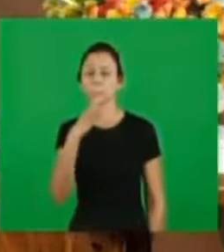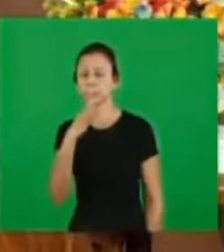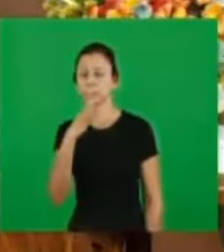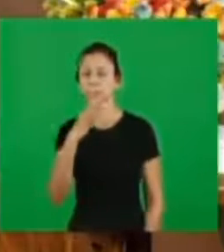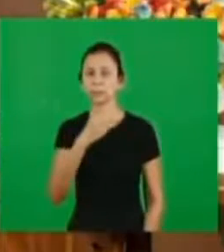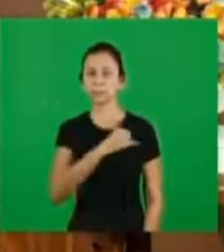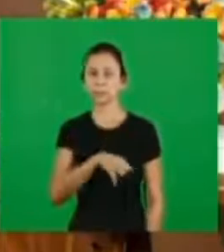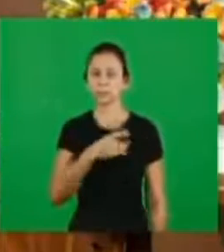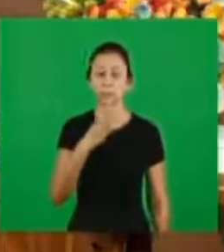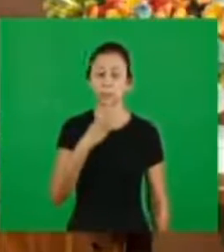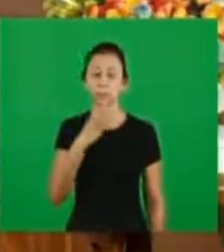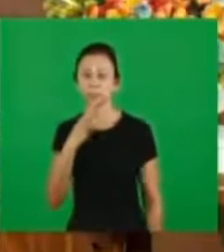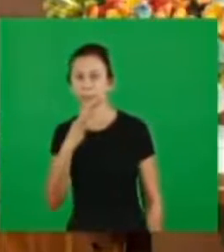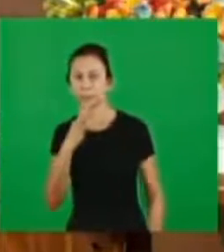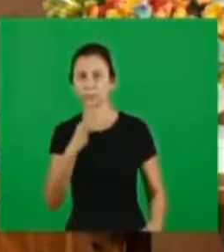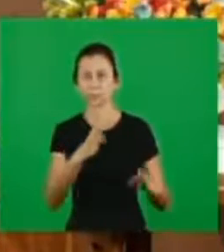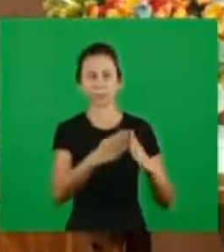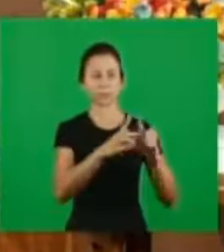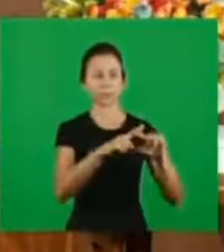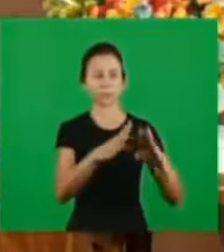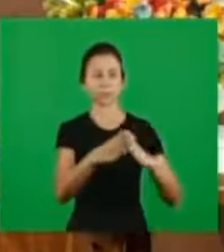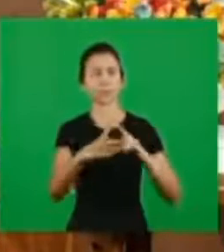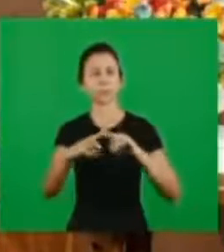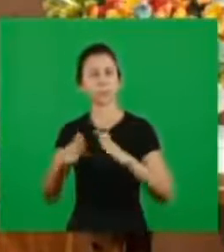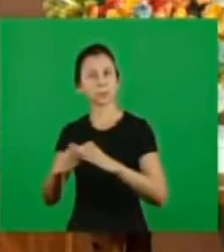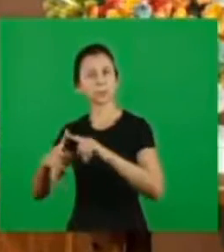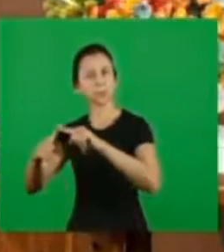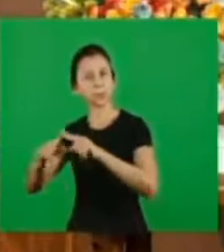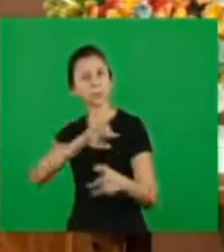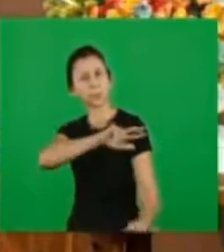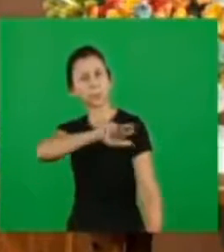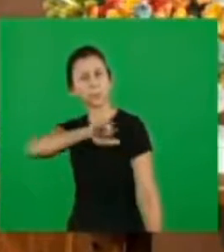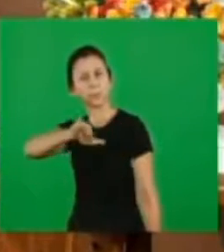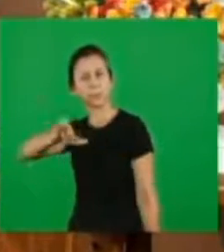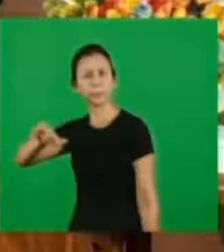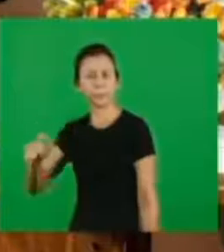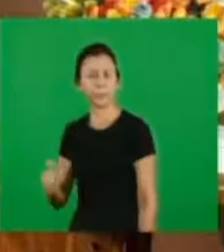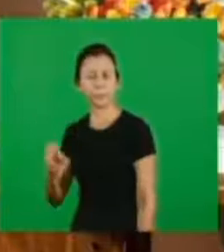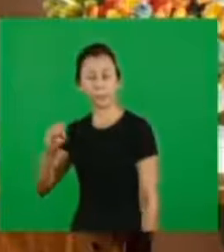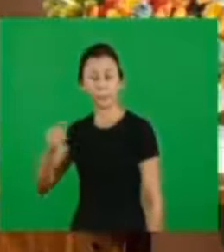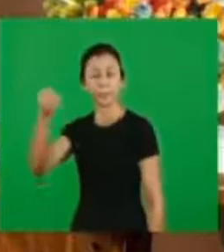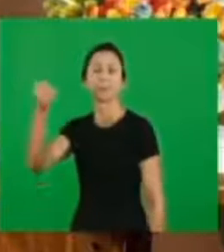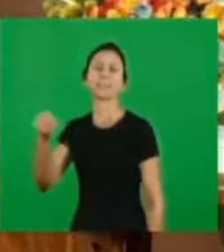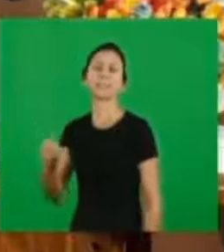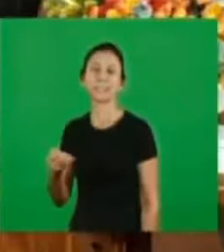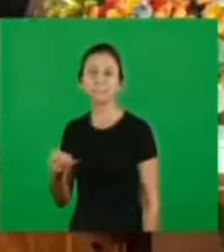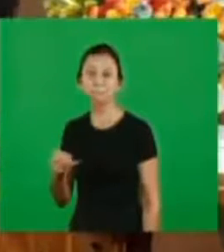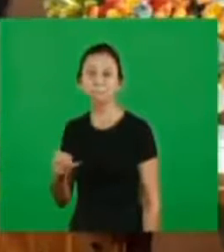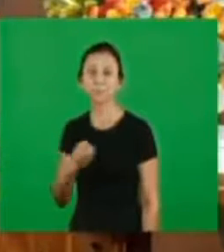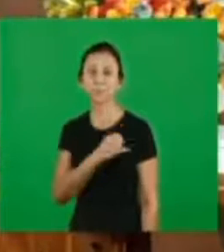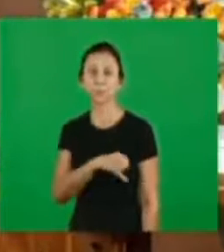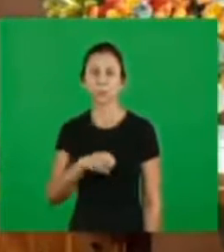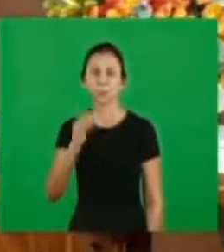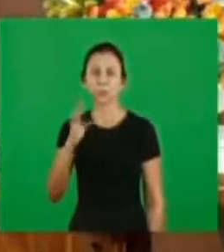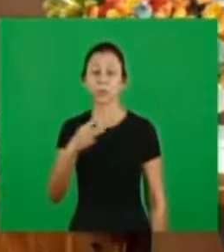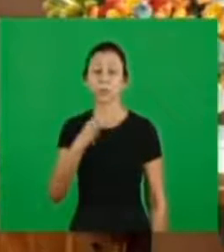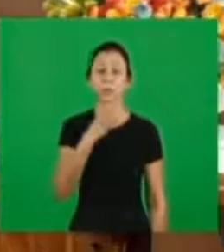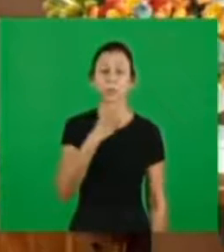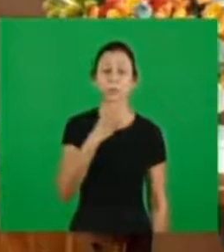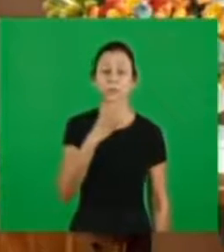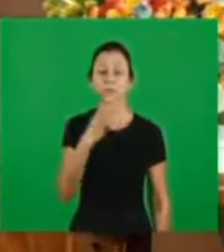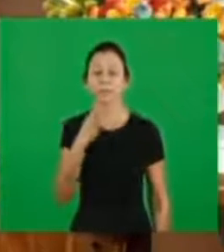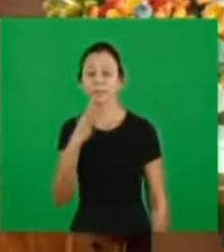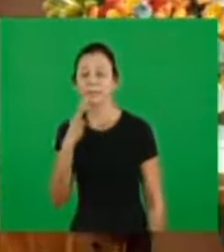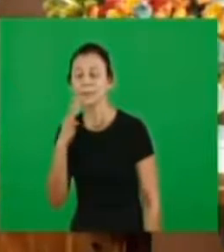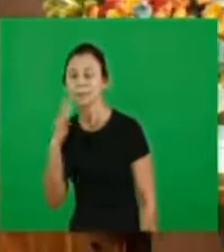he takes advantage that clearly the understanding of John regarding those churches in order